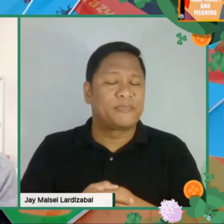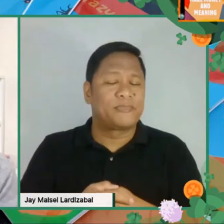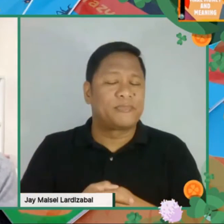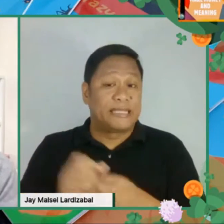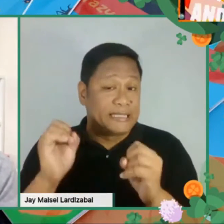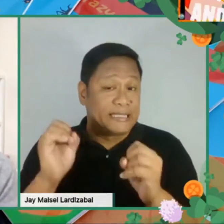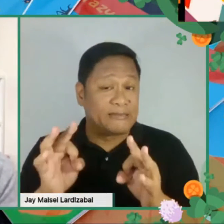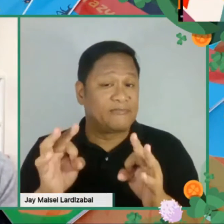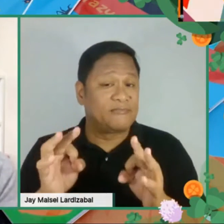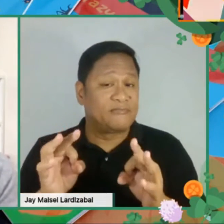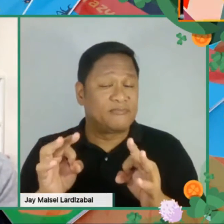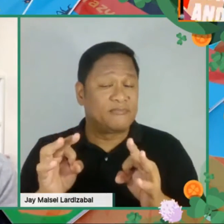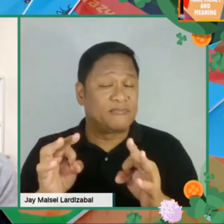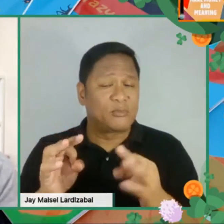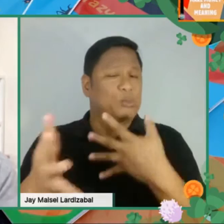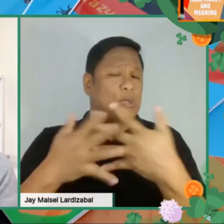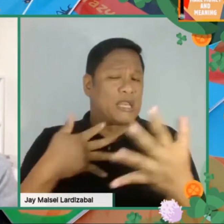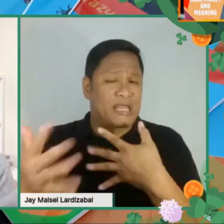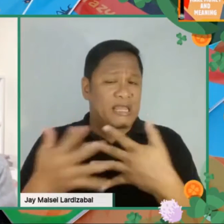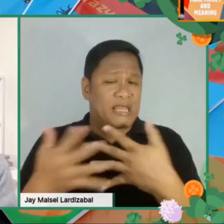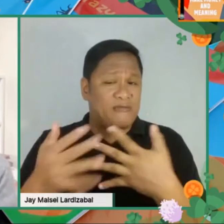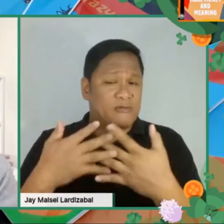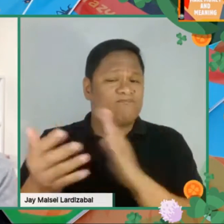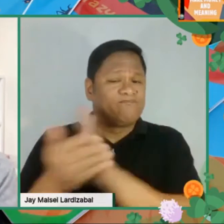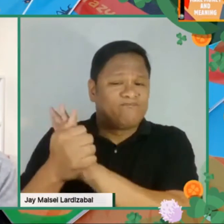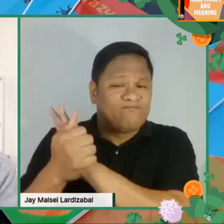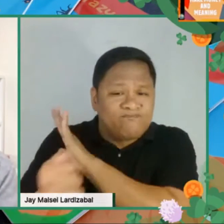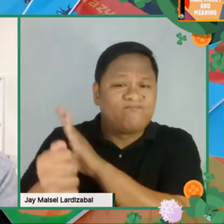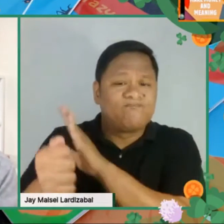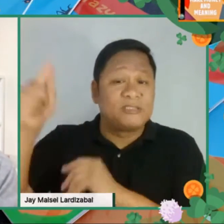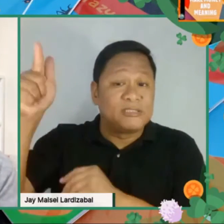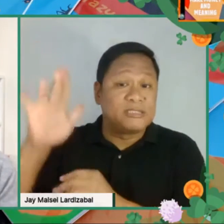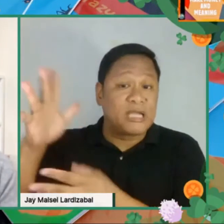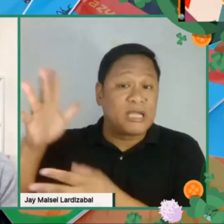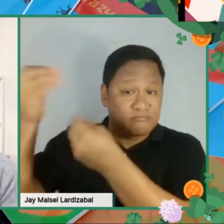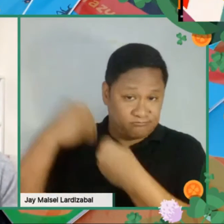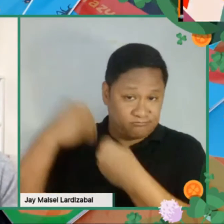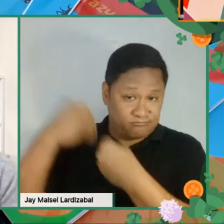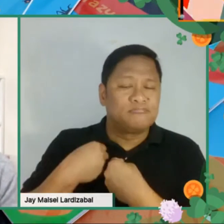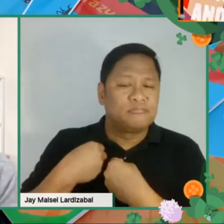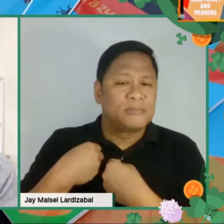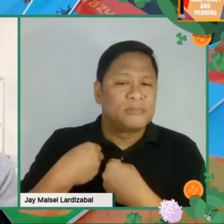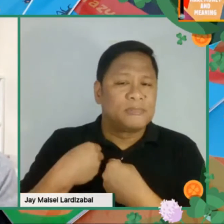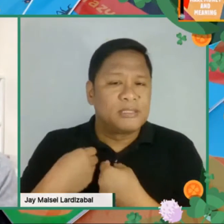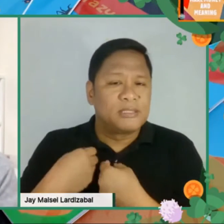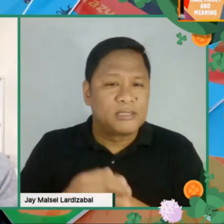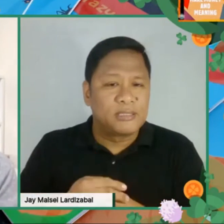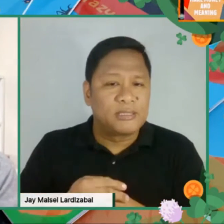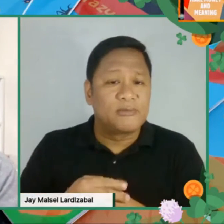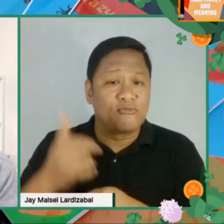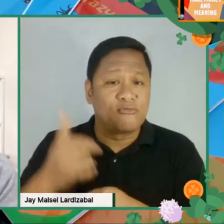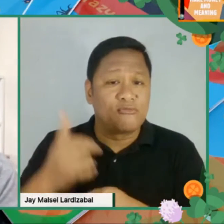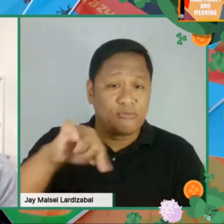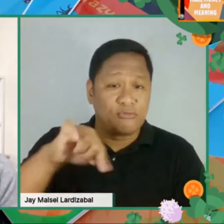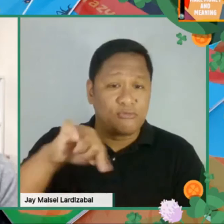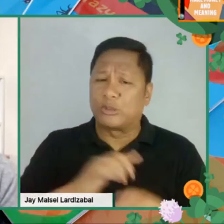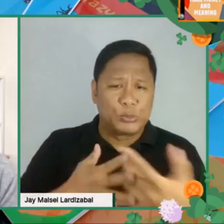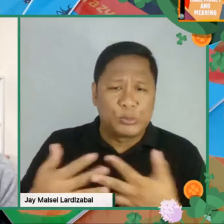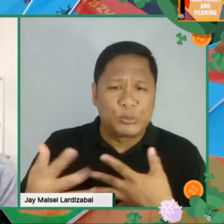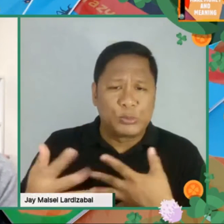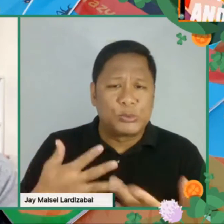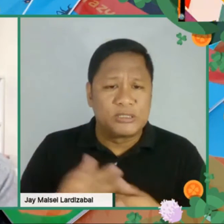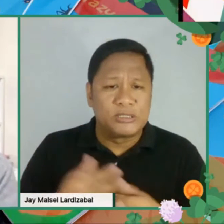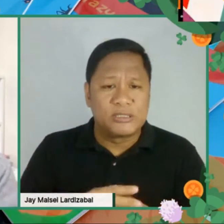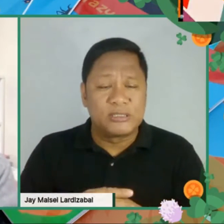kasi, whatever talent God gave you, and if for us writer or someone out there who wants